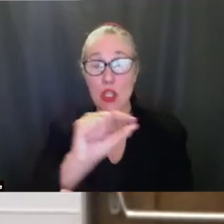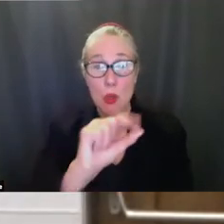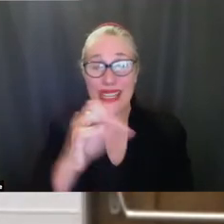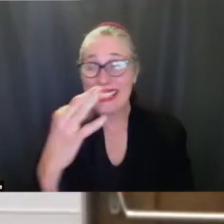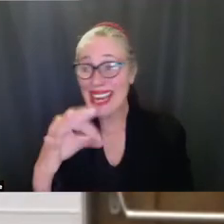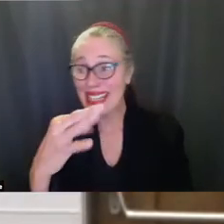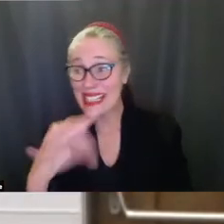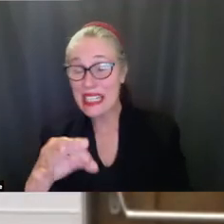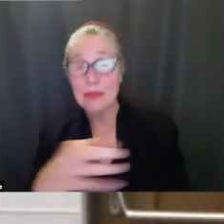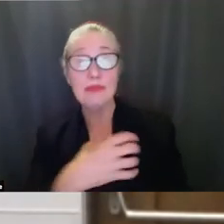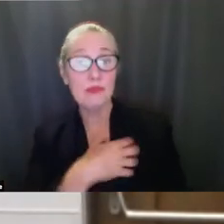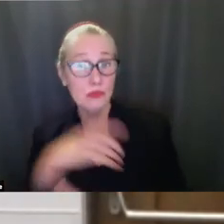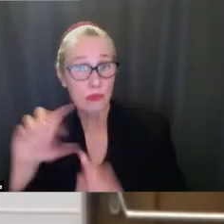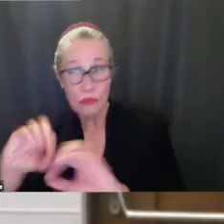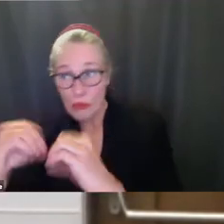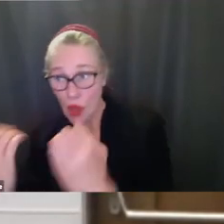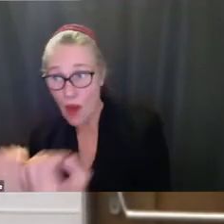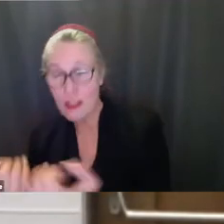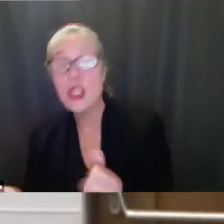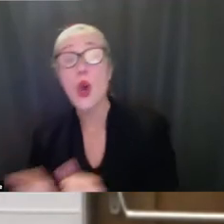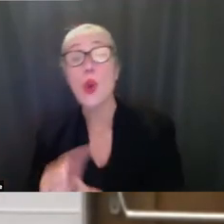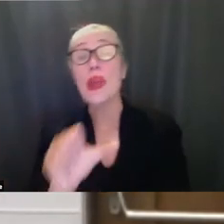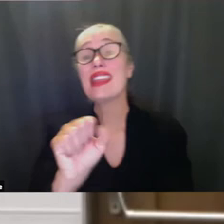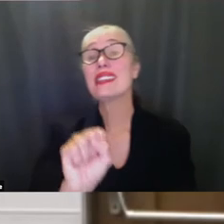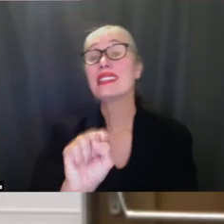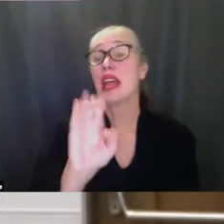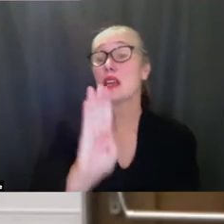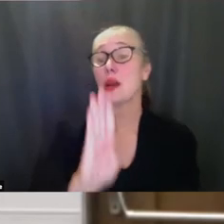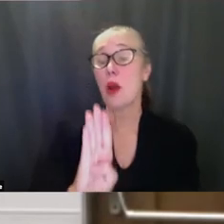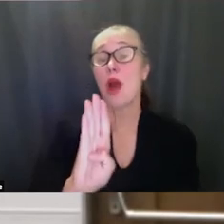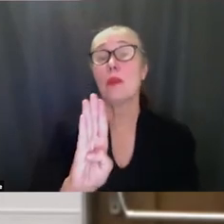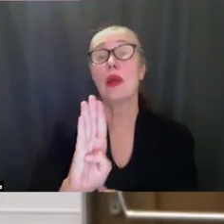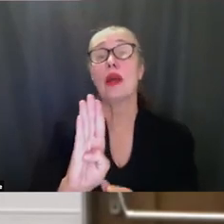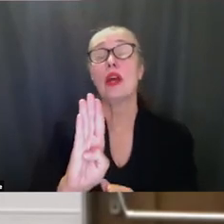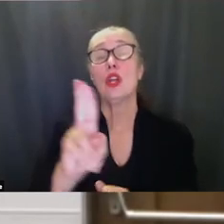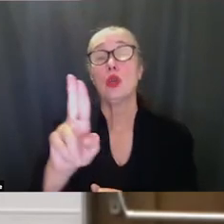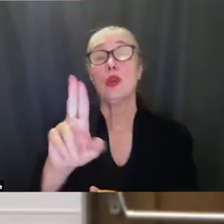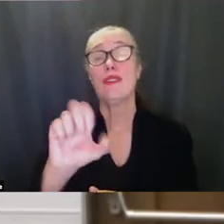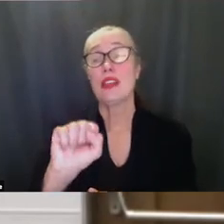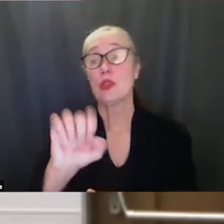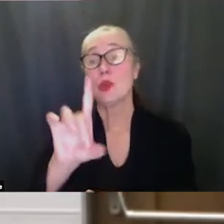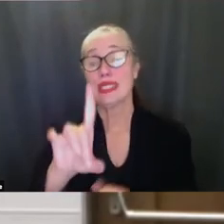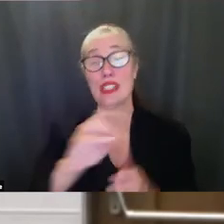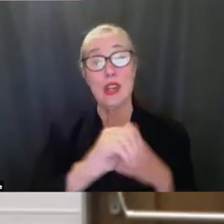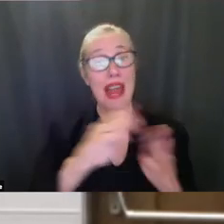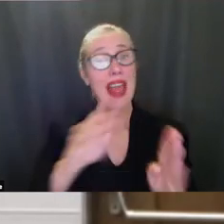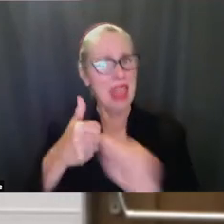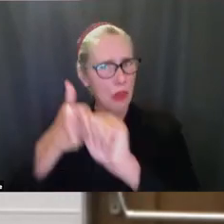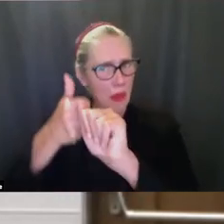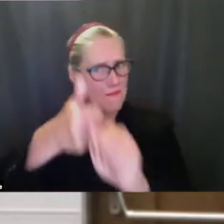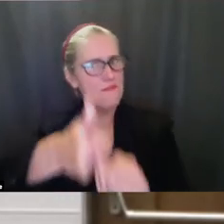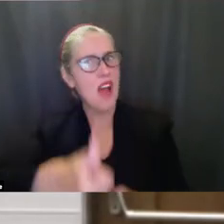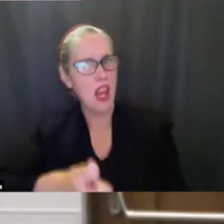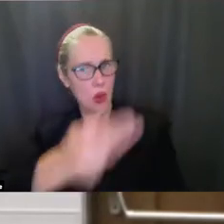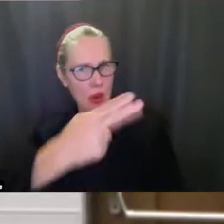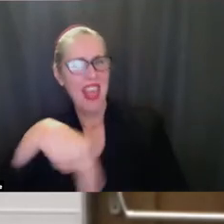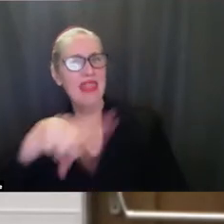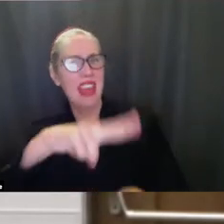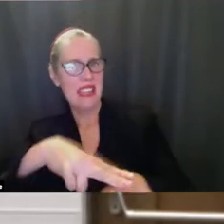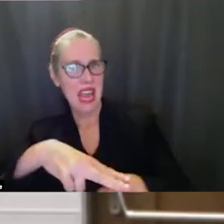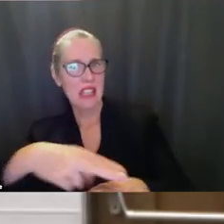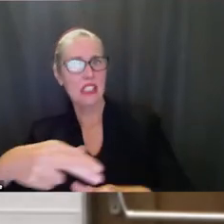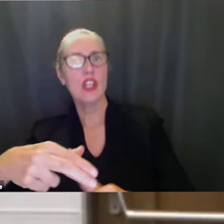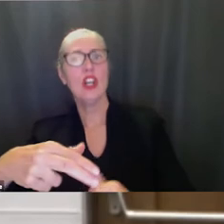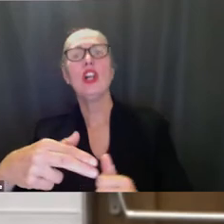office and santa barbara unified leadership that deputies would follow the model of the national association of school